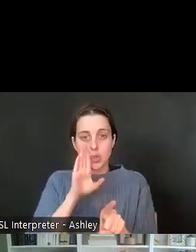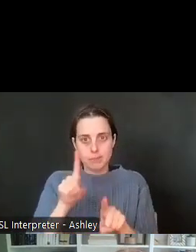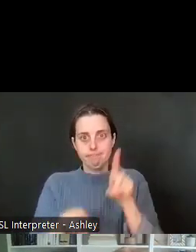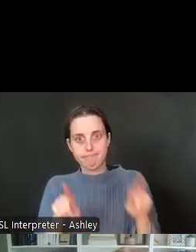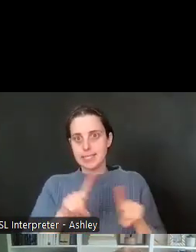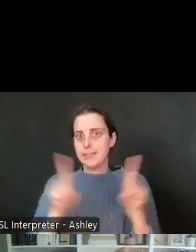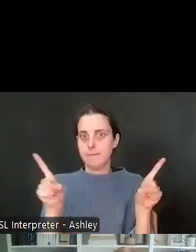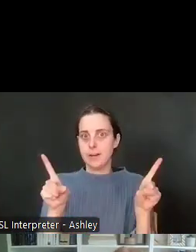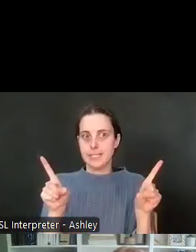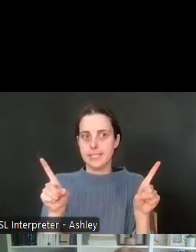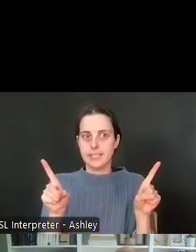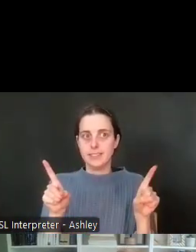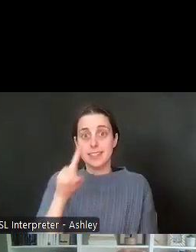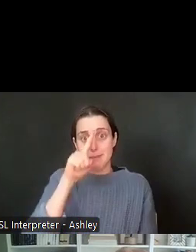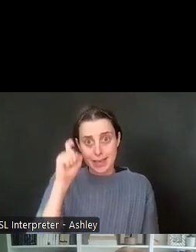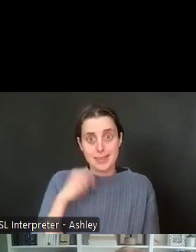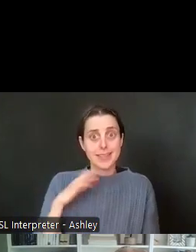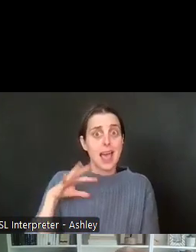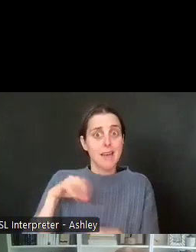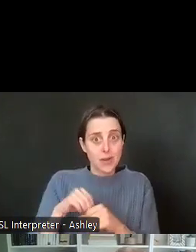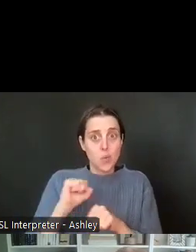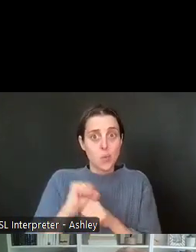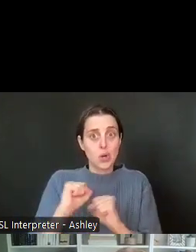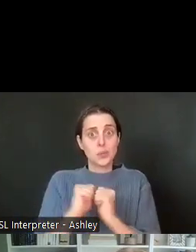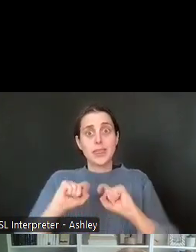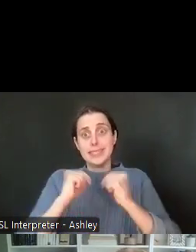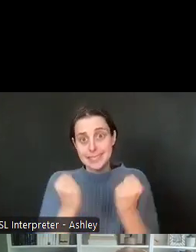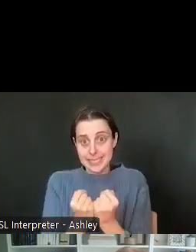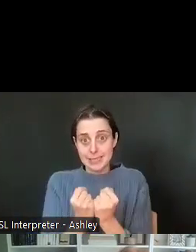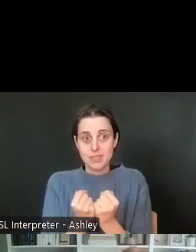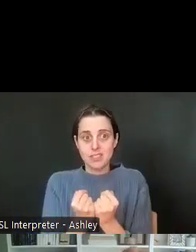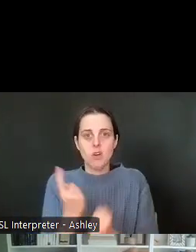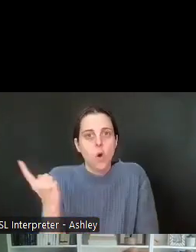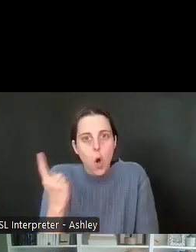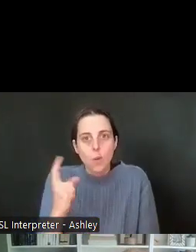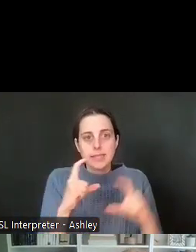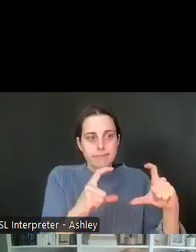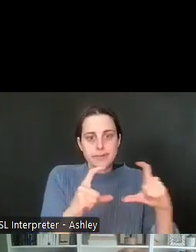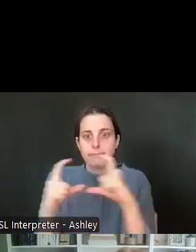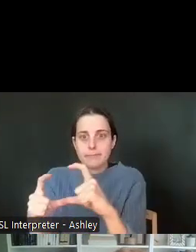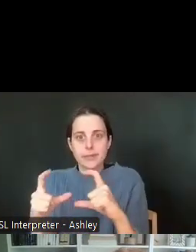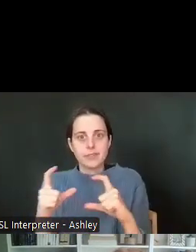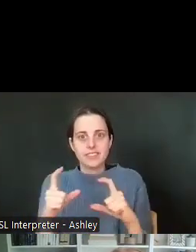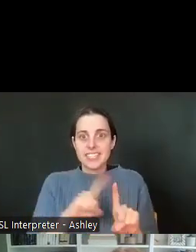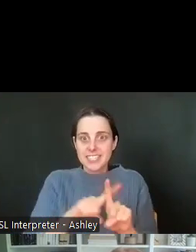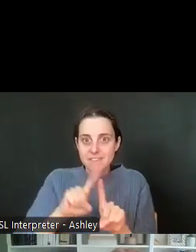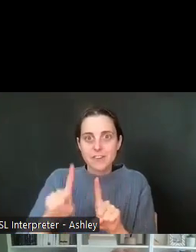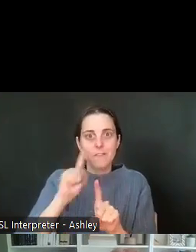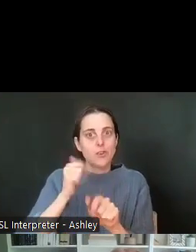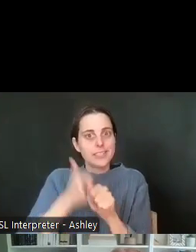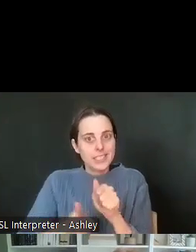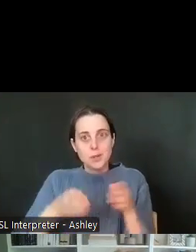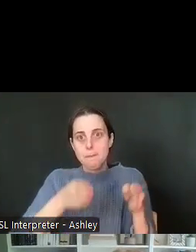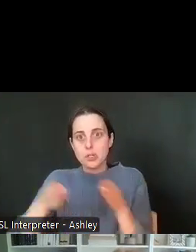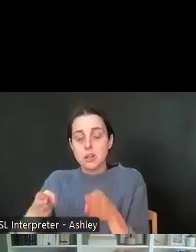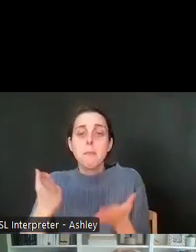with dozens of teams, and no two circles have ever looked the same. They may look similar, but what it shows us is